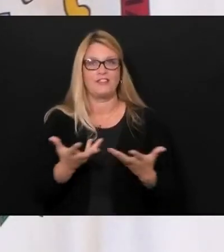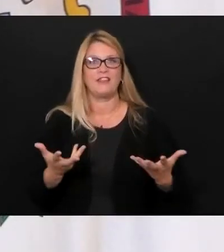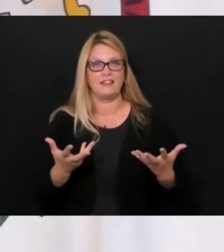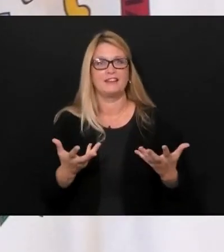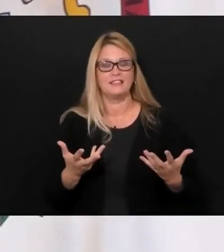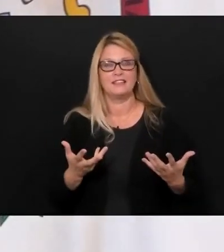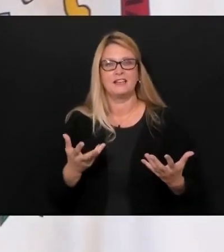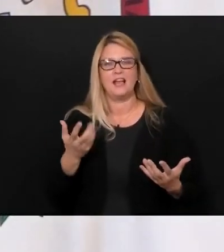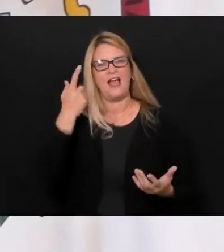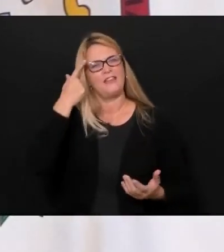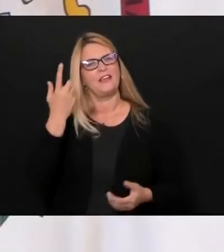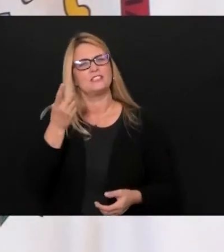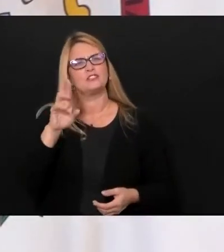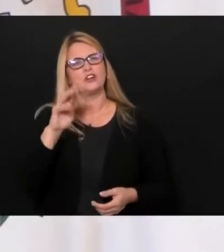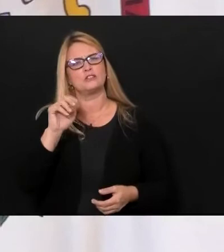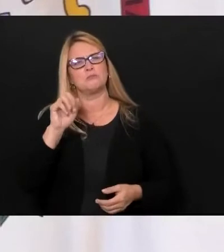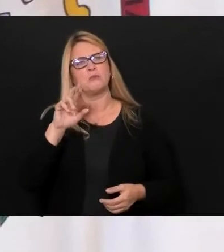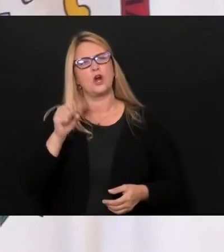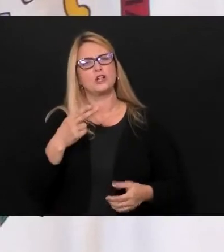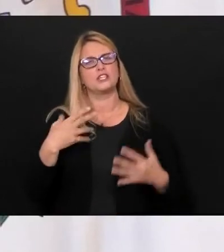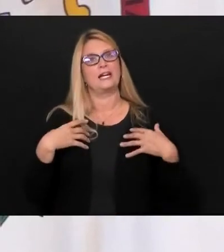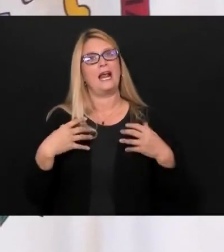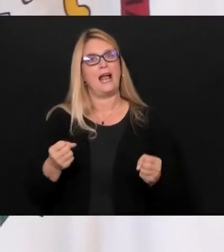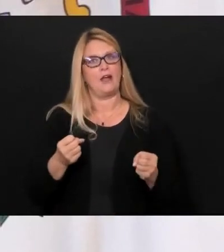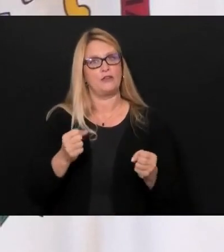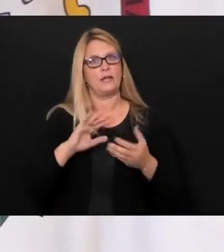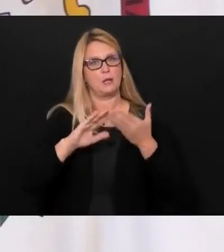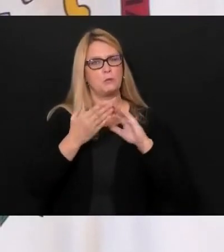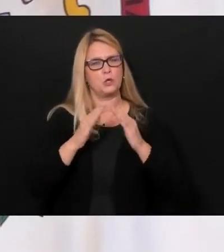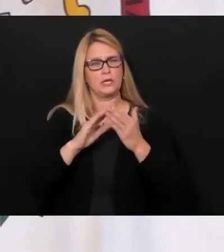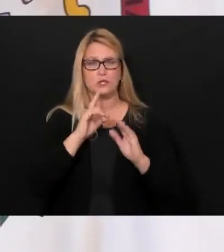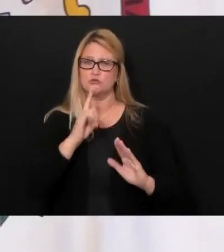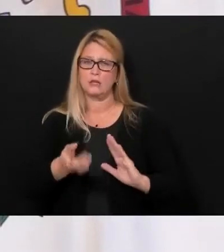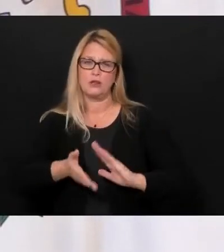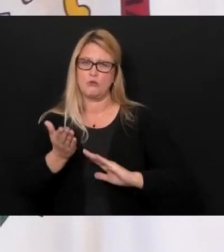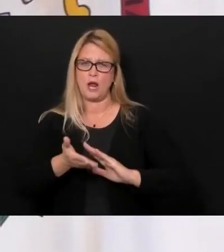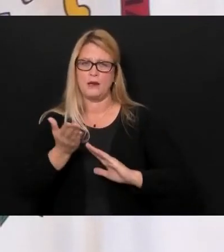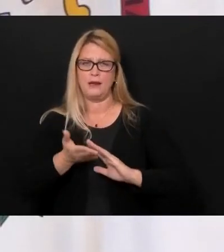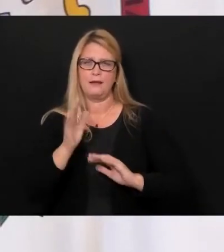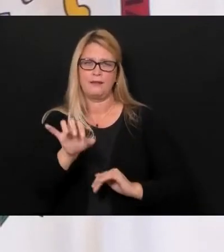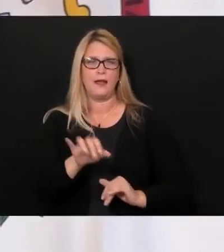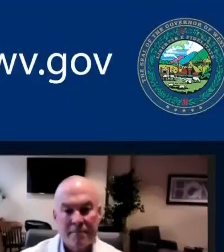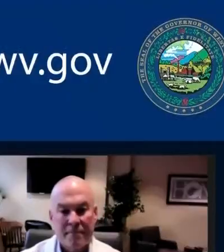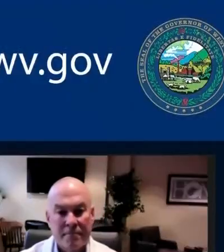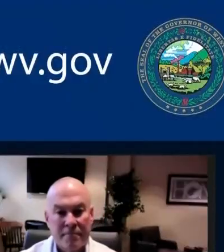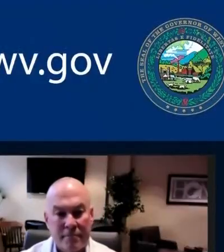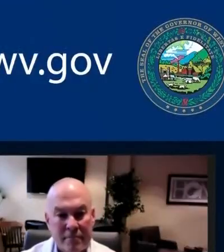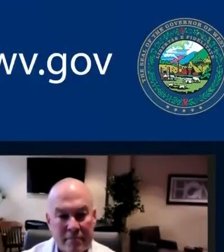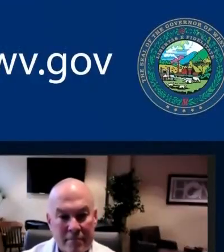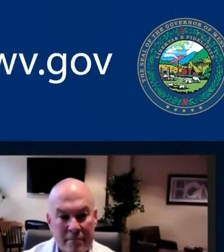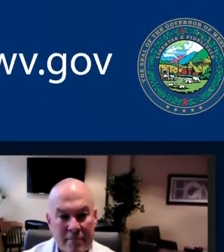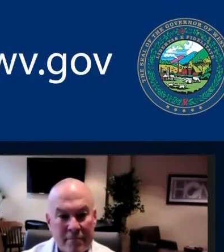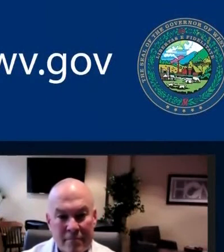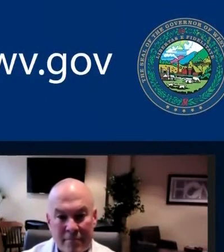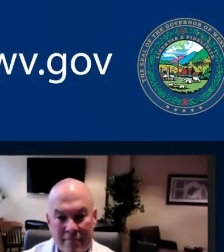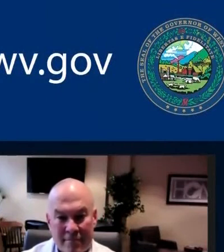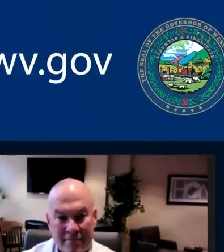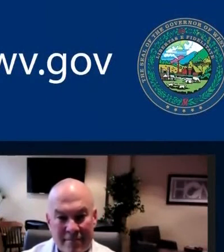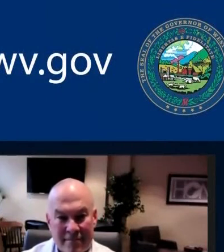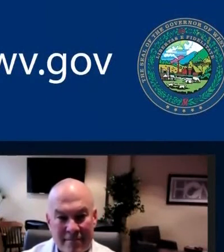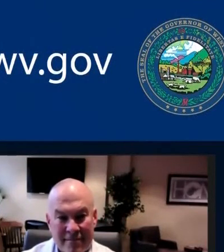maybe Dr. Marsh, our health community is driving all that. But Dr. Marsh, if you could, or maybe